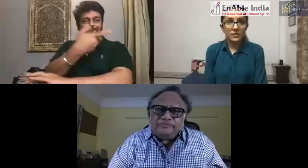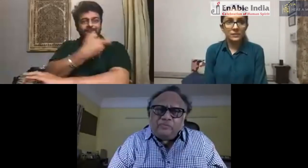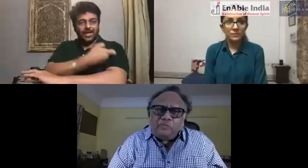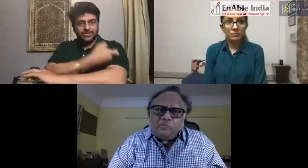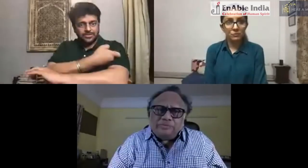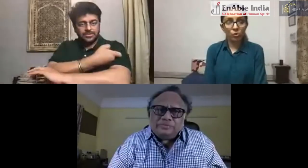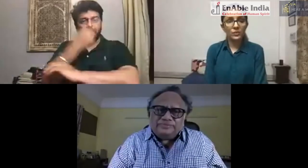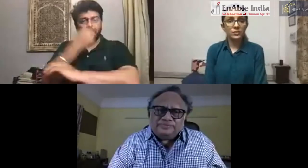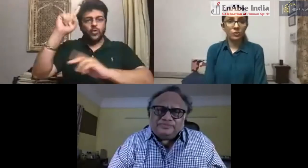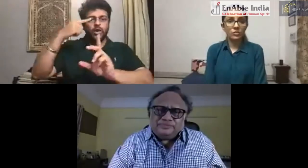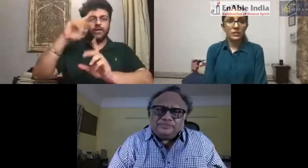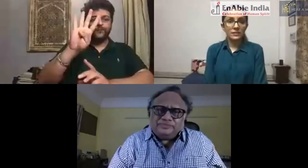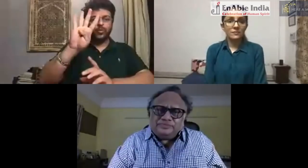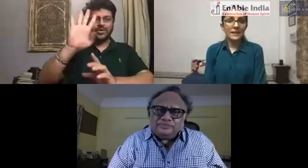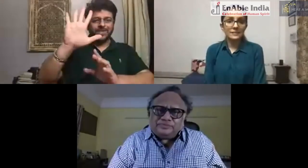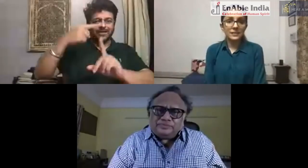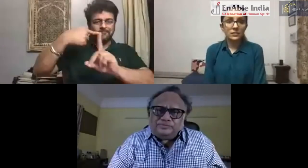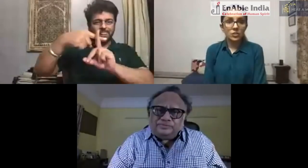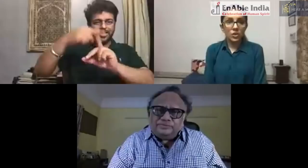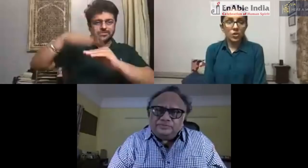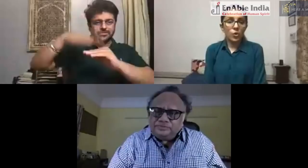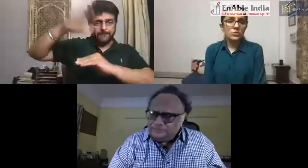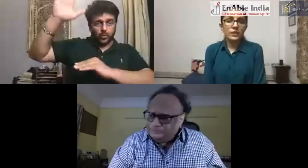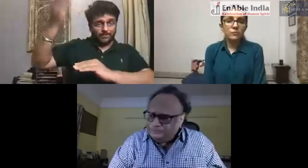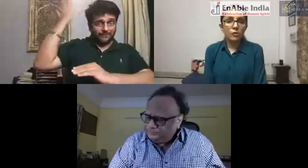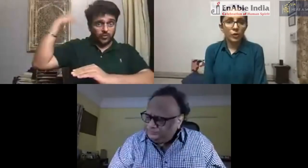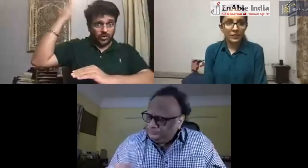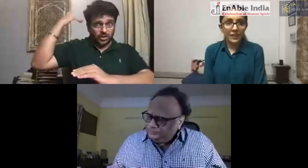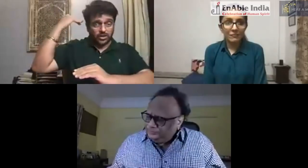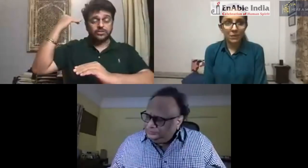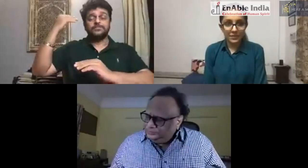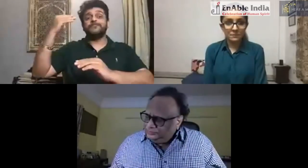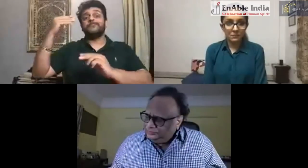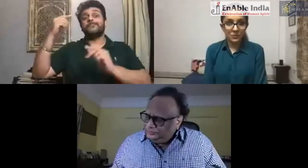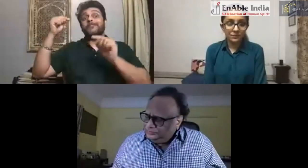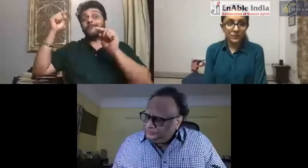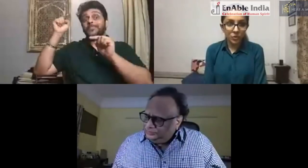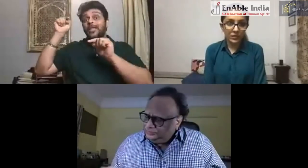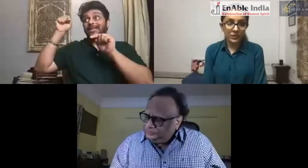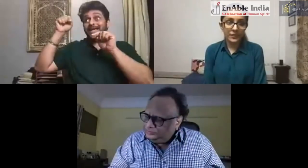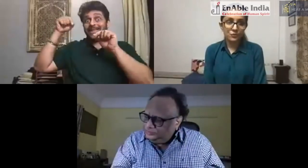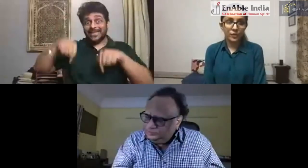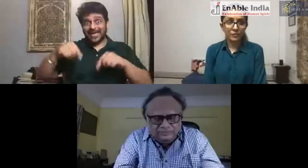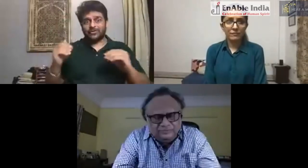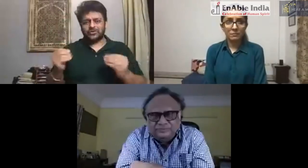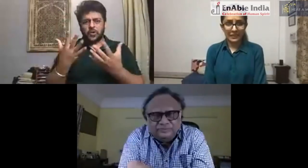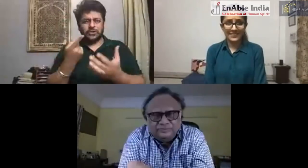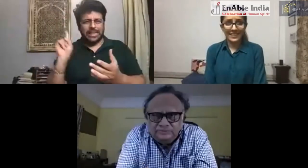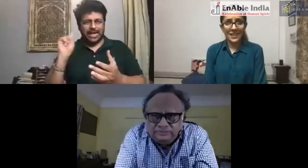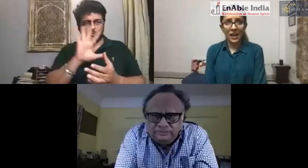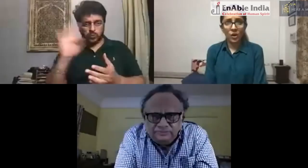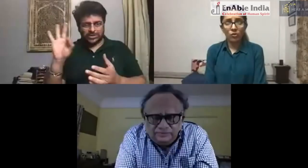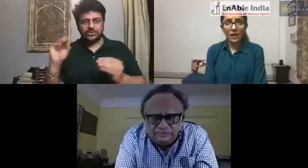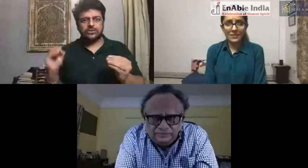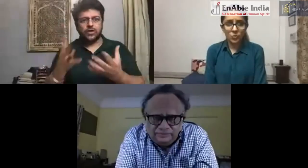that before, the vaccine was only for 45 plus people who were the age of 45 and plus.